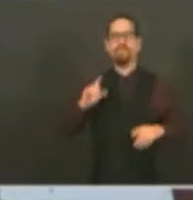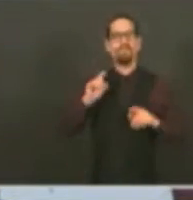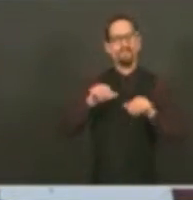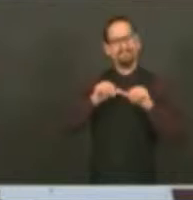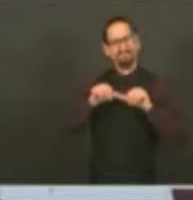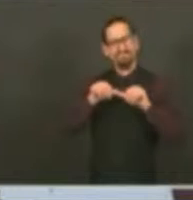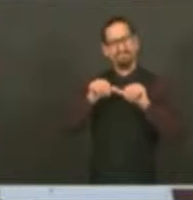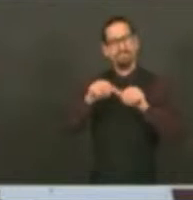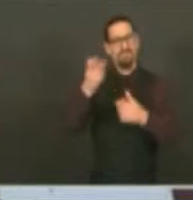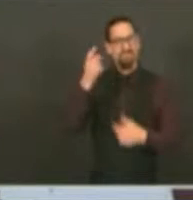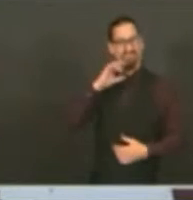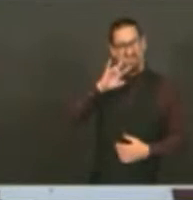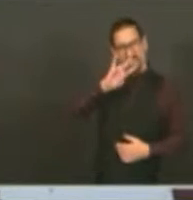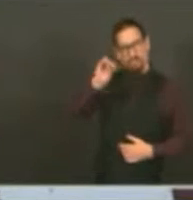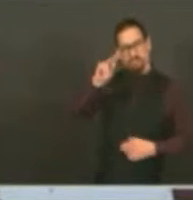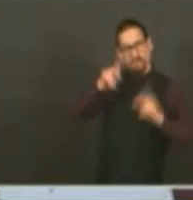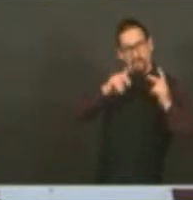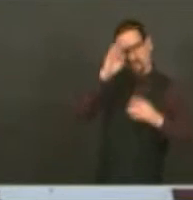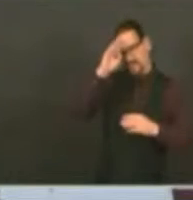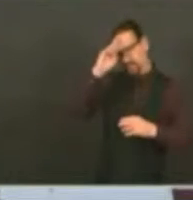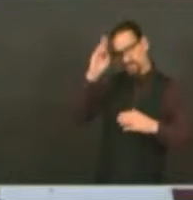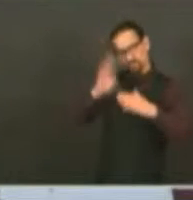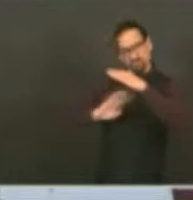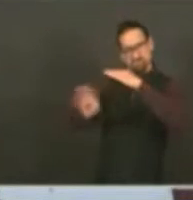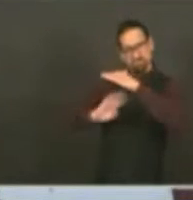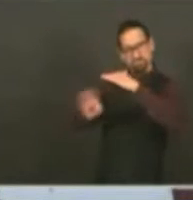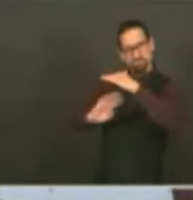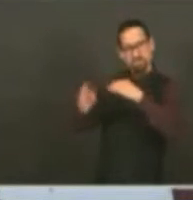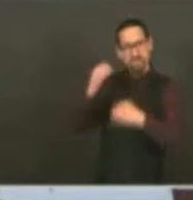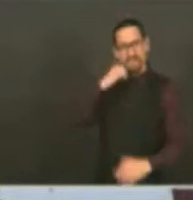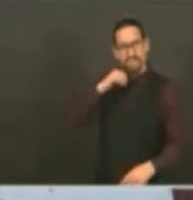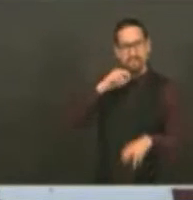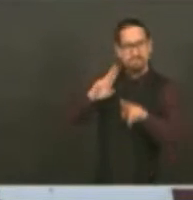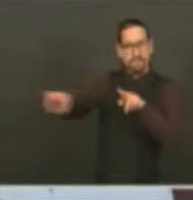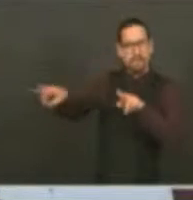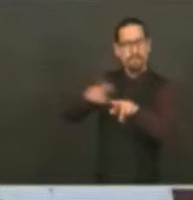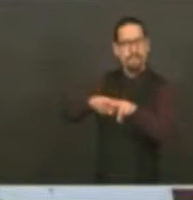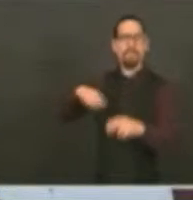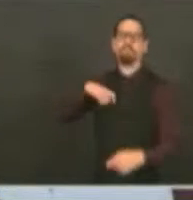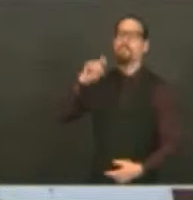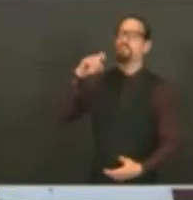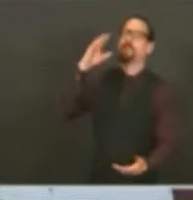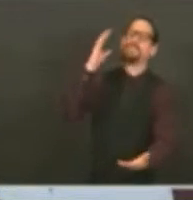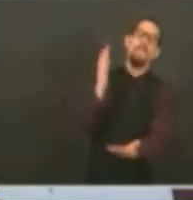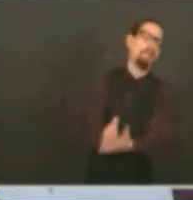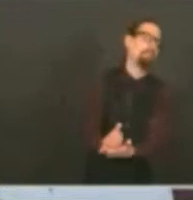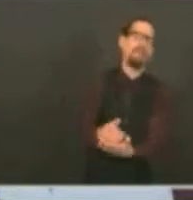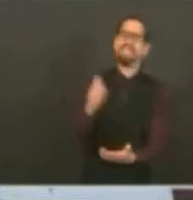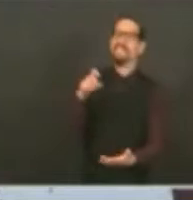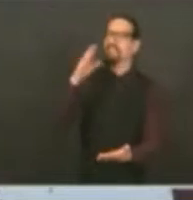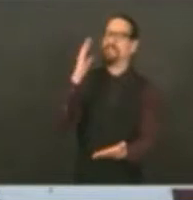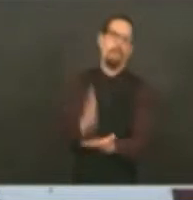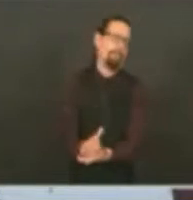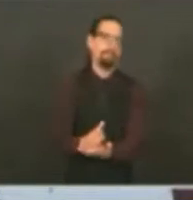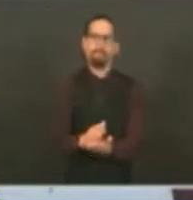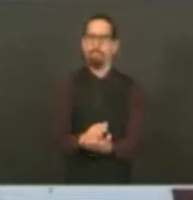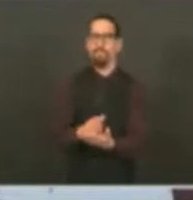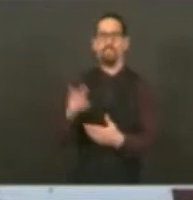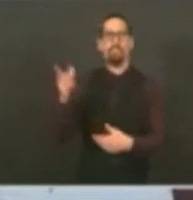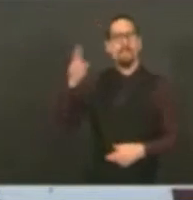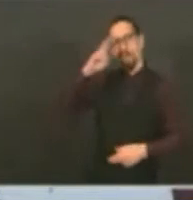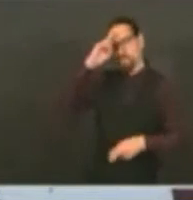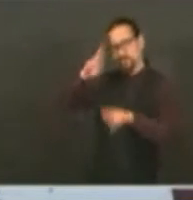hospital every day. I've got to stop that because we won't be able to, hospitals and the field hospitals will be over full.